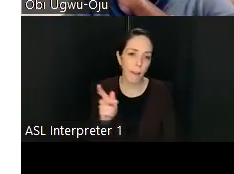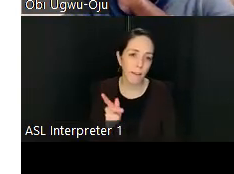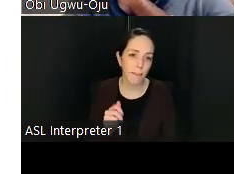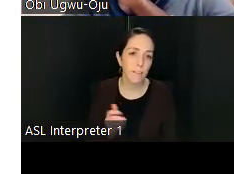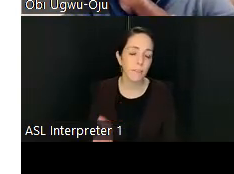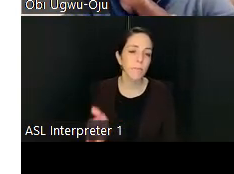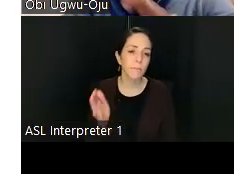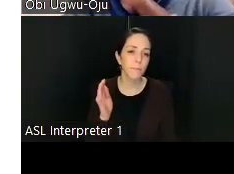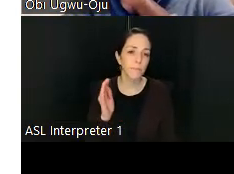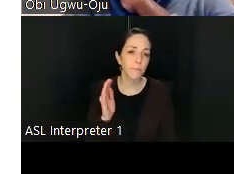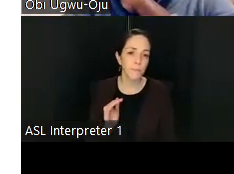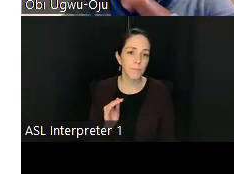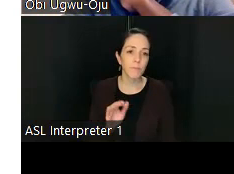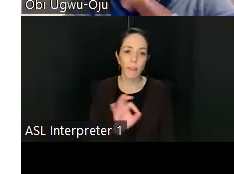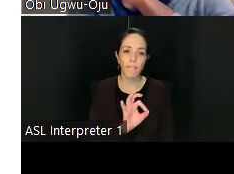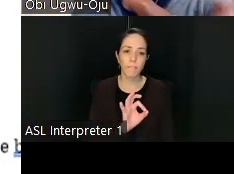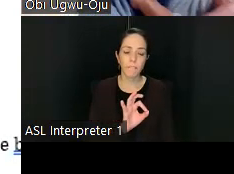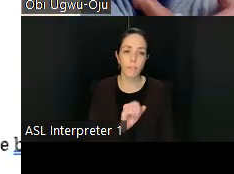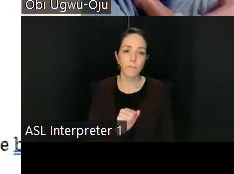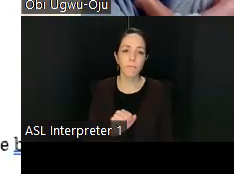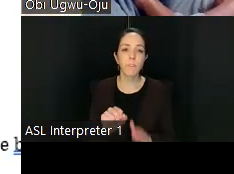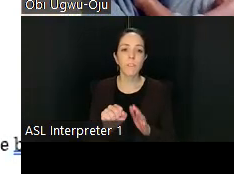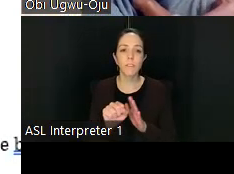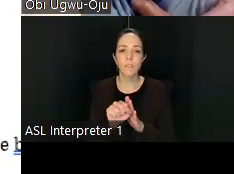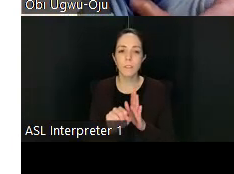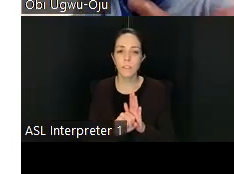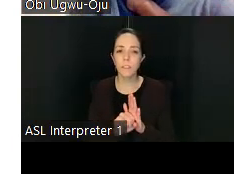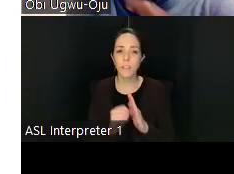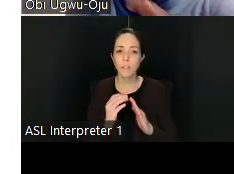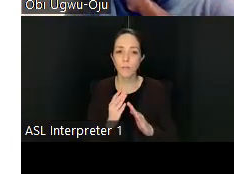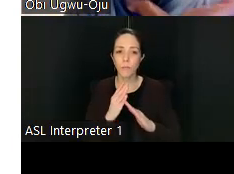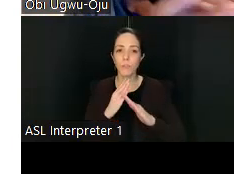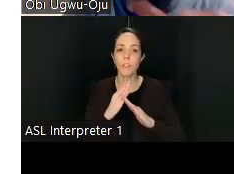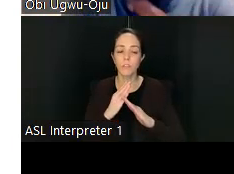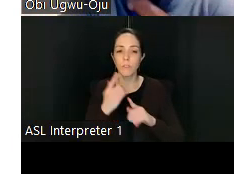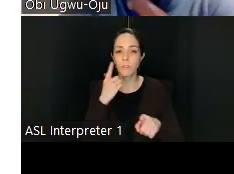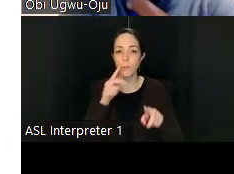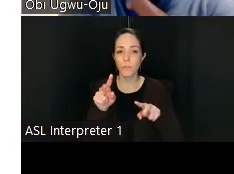And for F, the state protections for the oversight board,